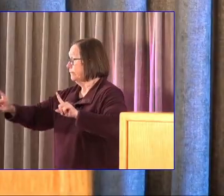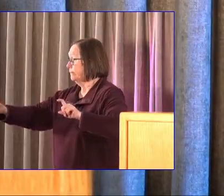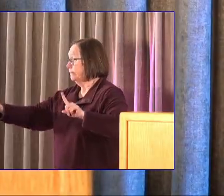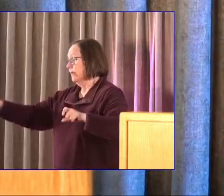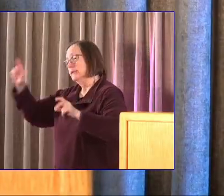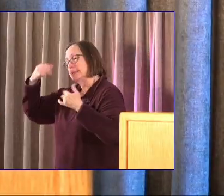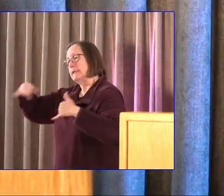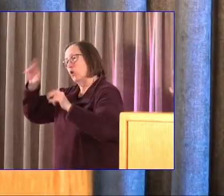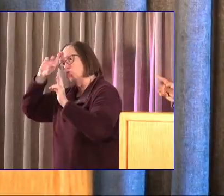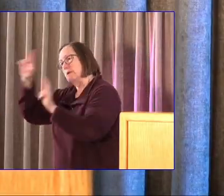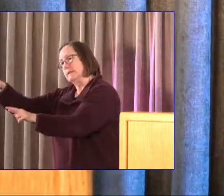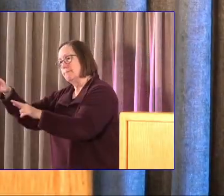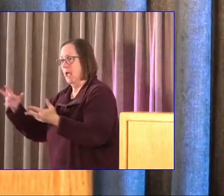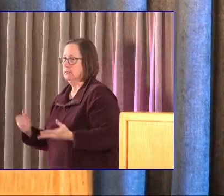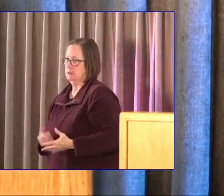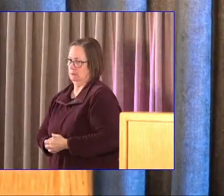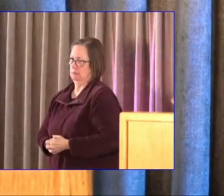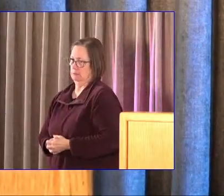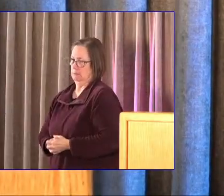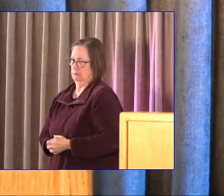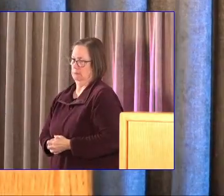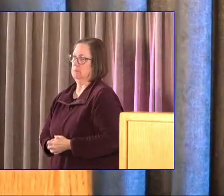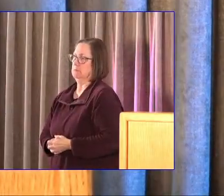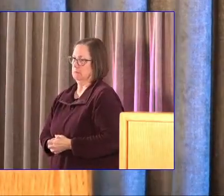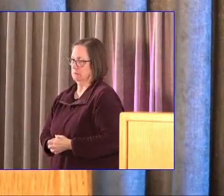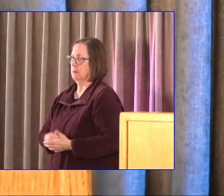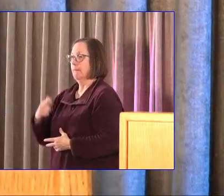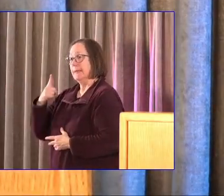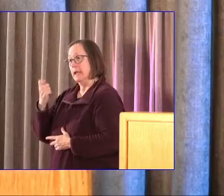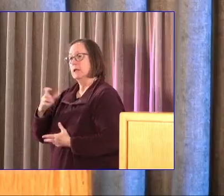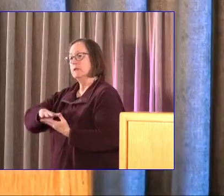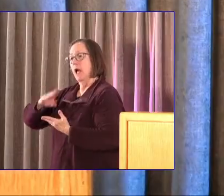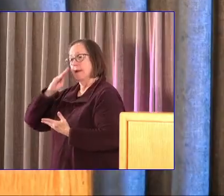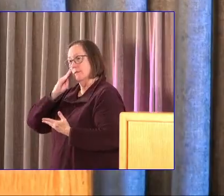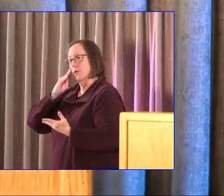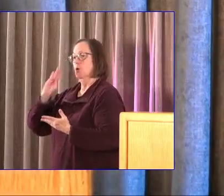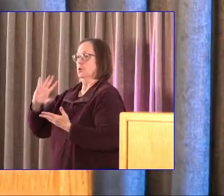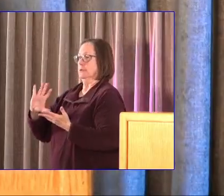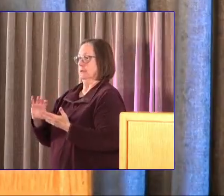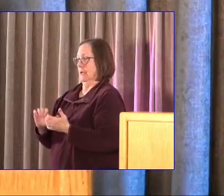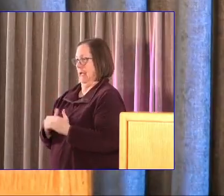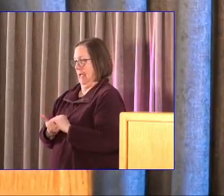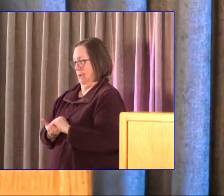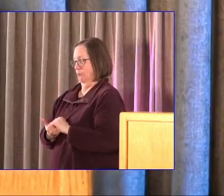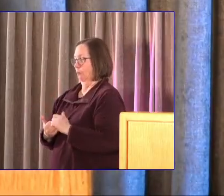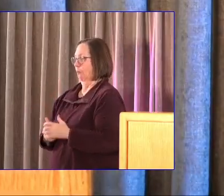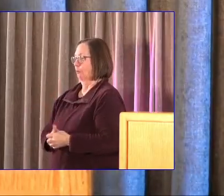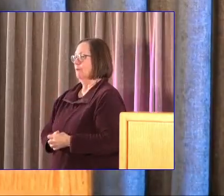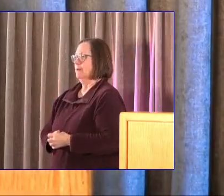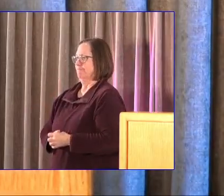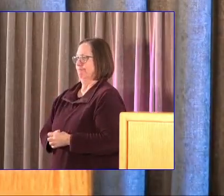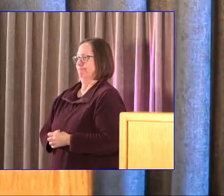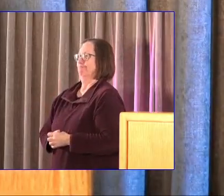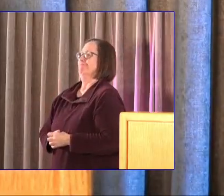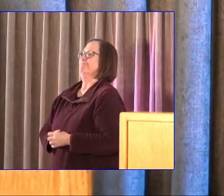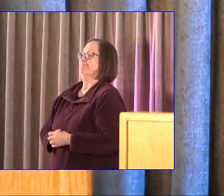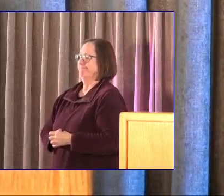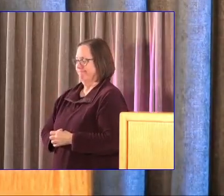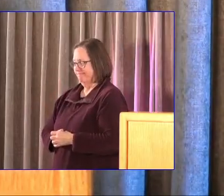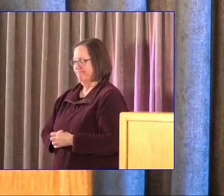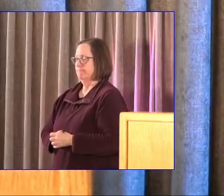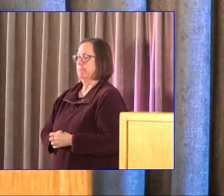cannot accept the fact that you disagree with me or accept your opinion on something. Those are some of the gives that we're going to have to